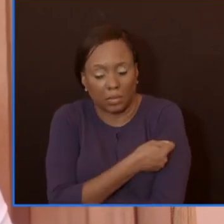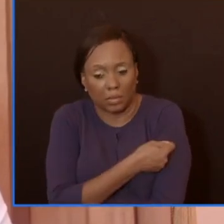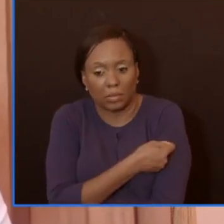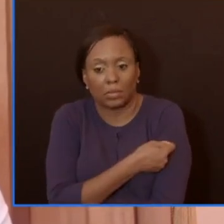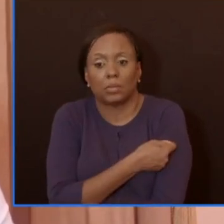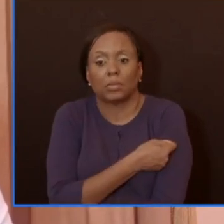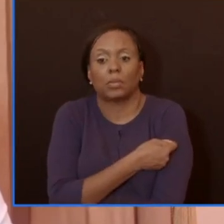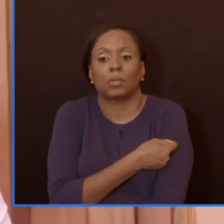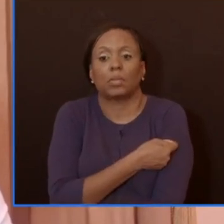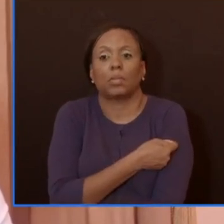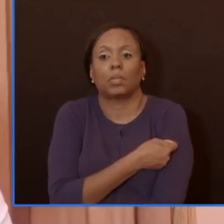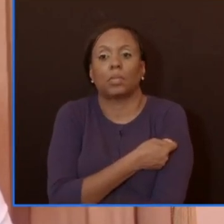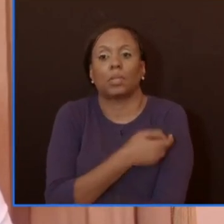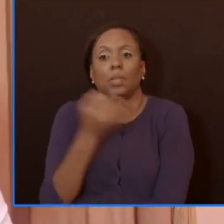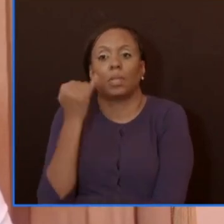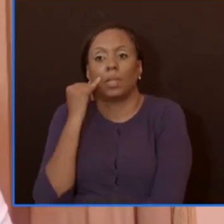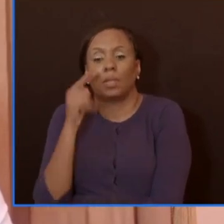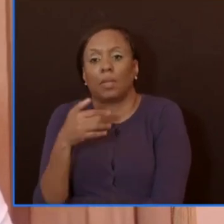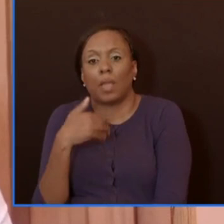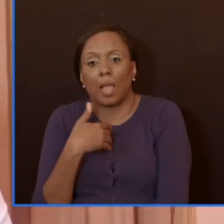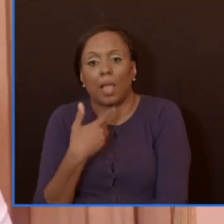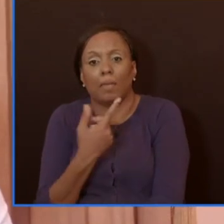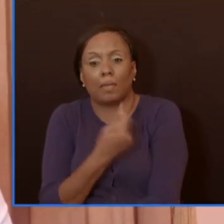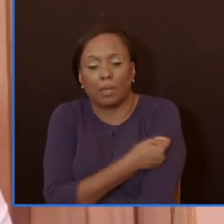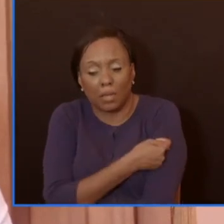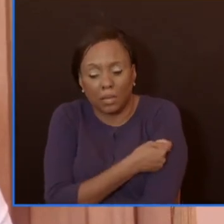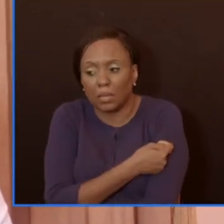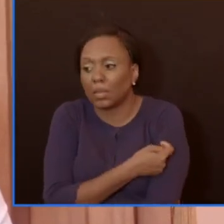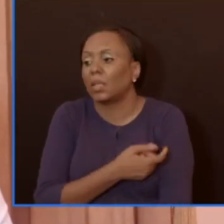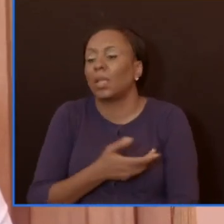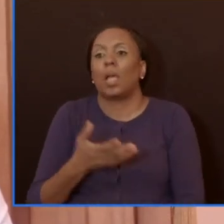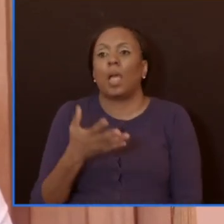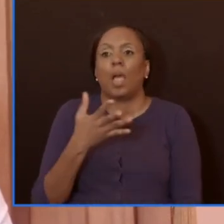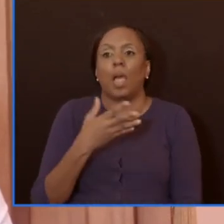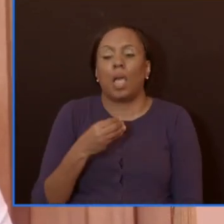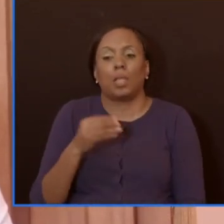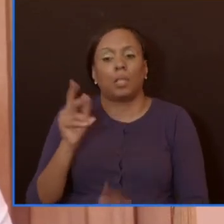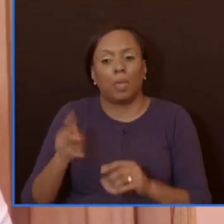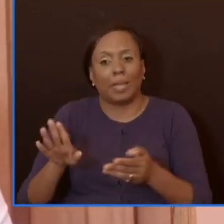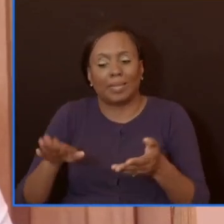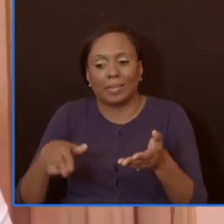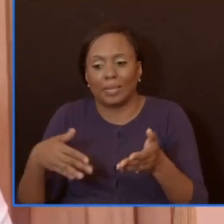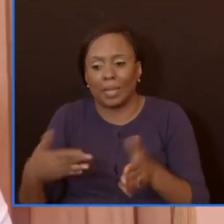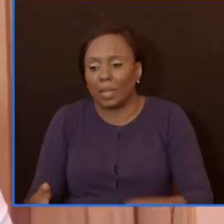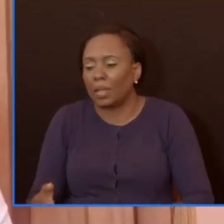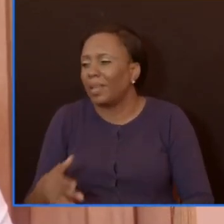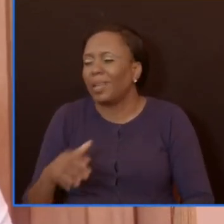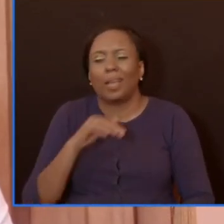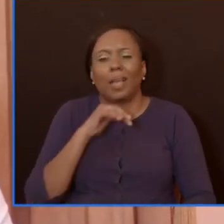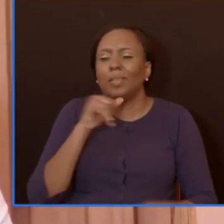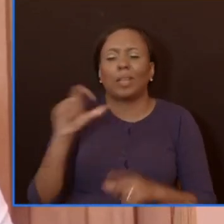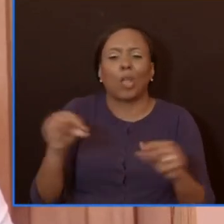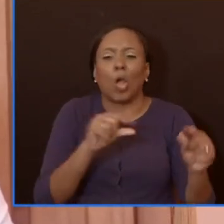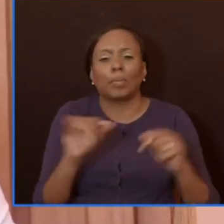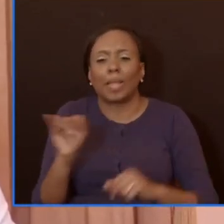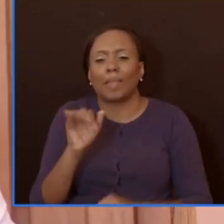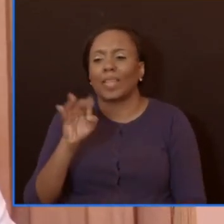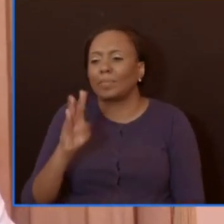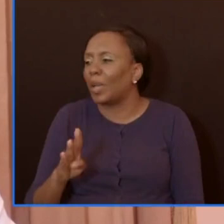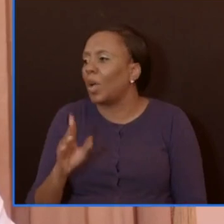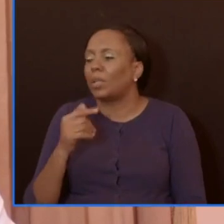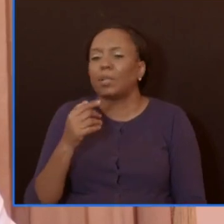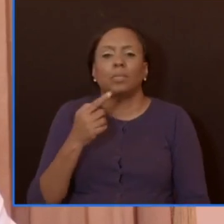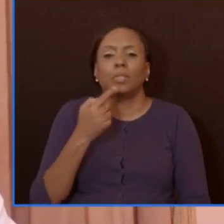for commentary, like the things going around Facebook and WhatsApp, like was going around last week about a woman who died, and you say that she died